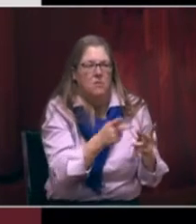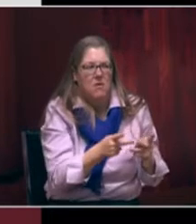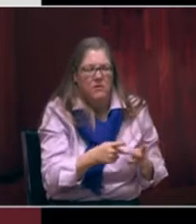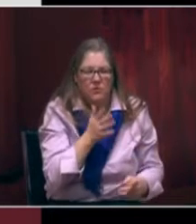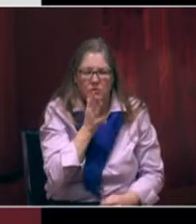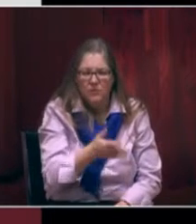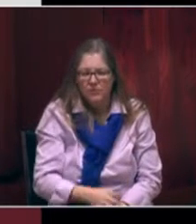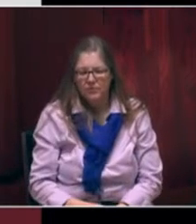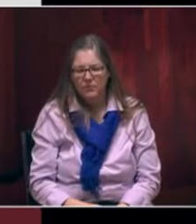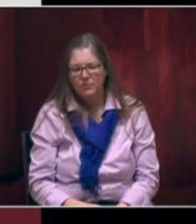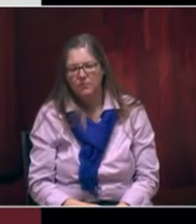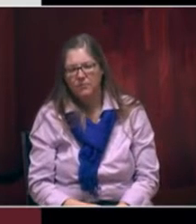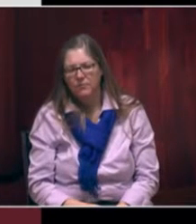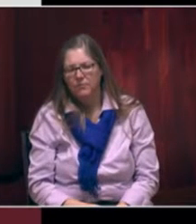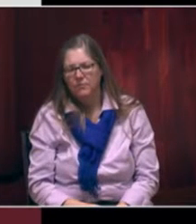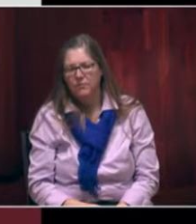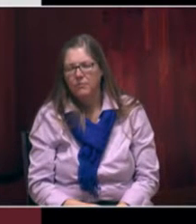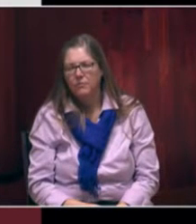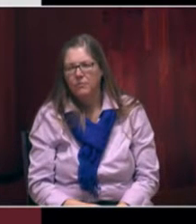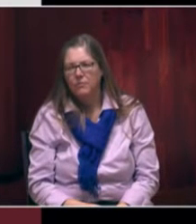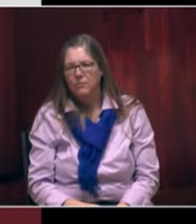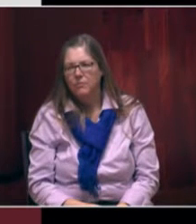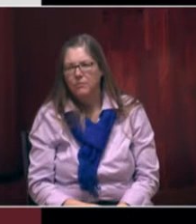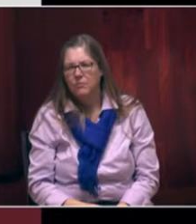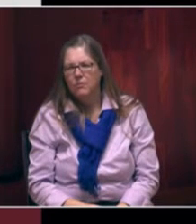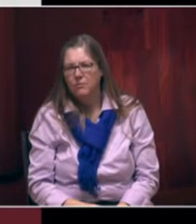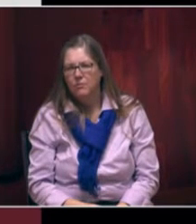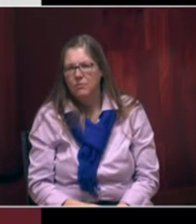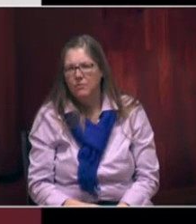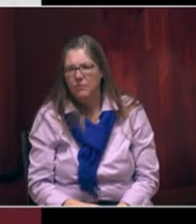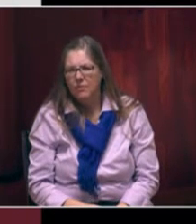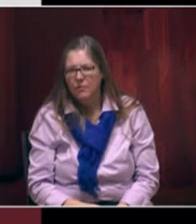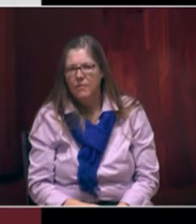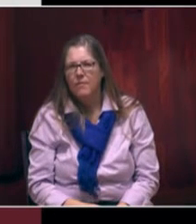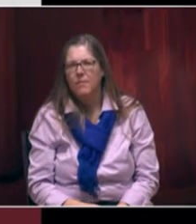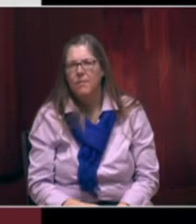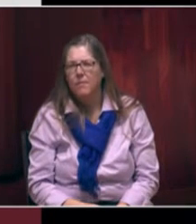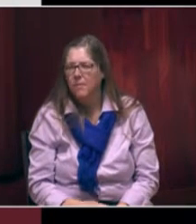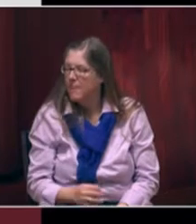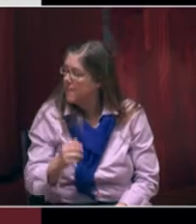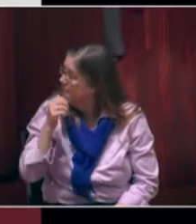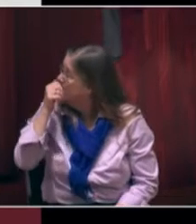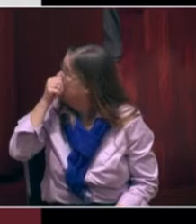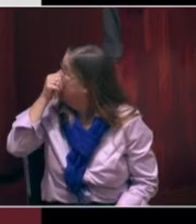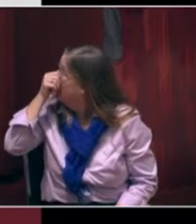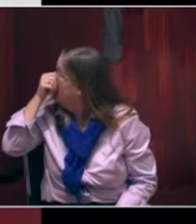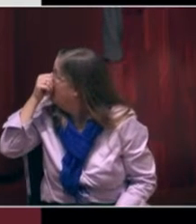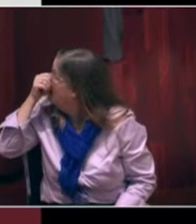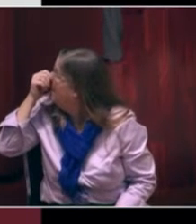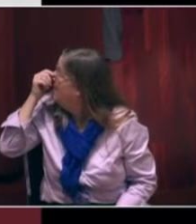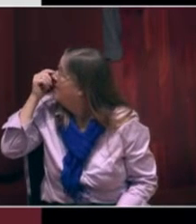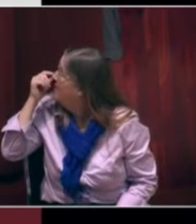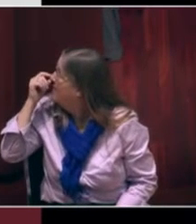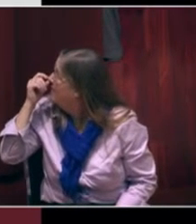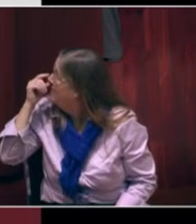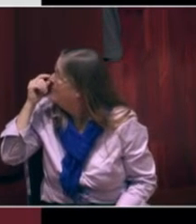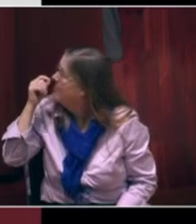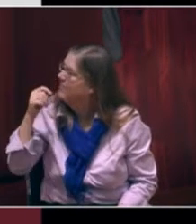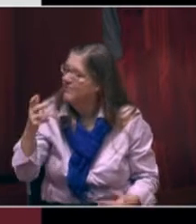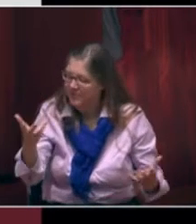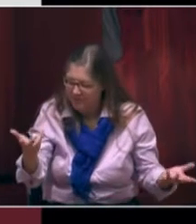Gordon. You might have inferred from what I was saying, the transshipments are likely to increase. We